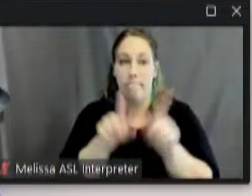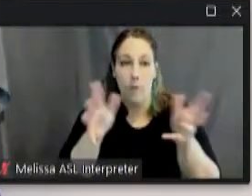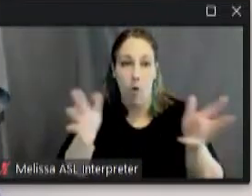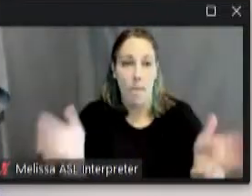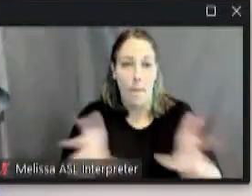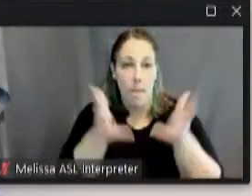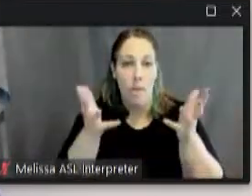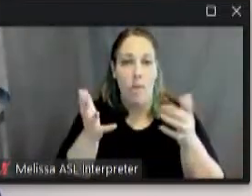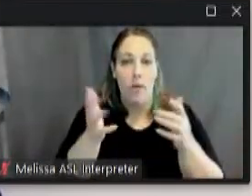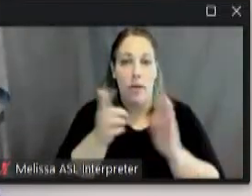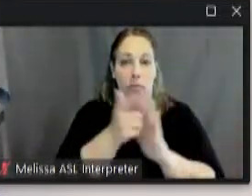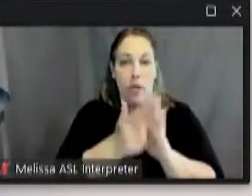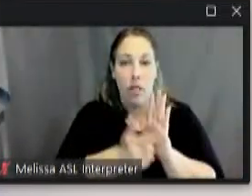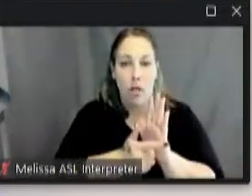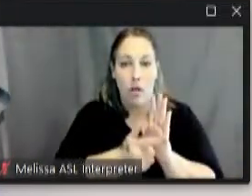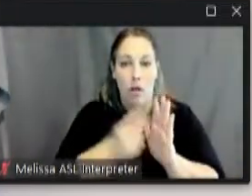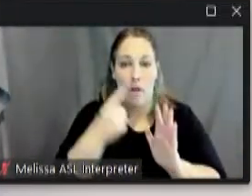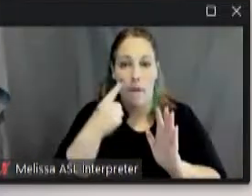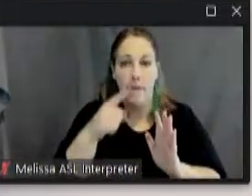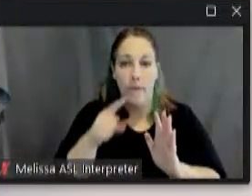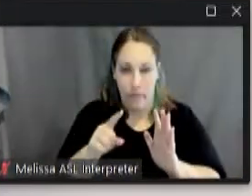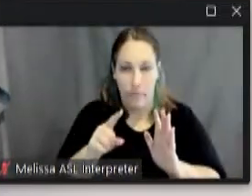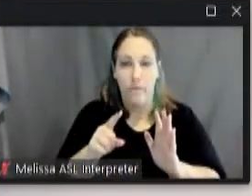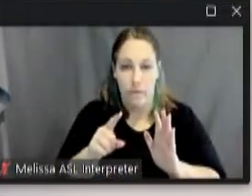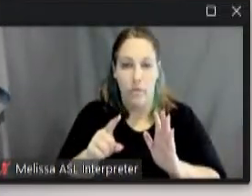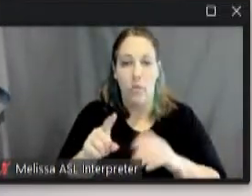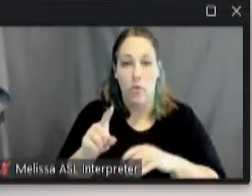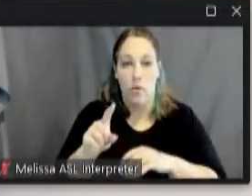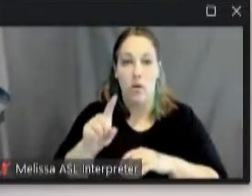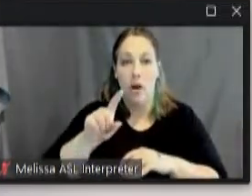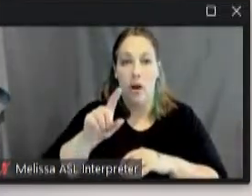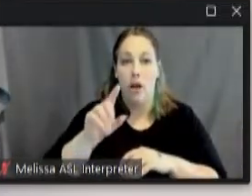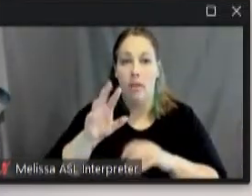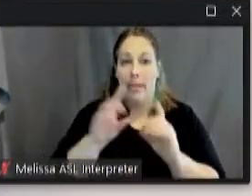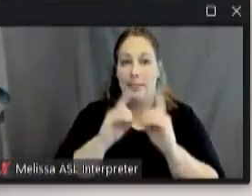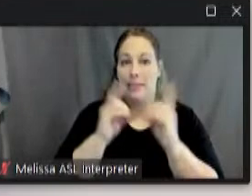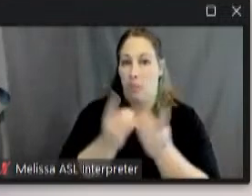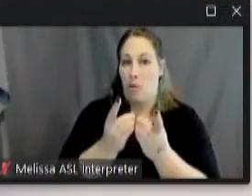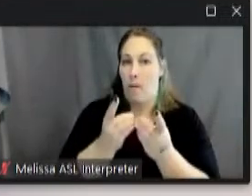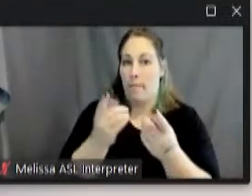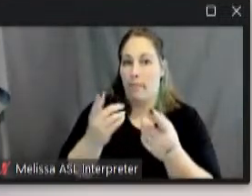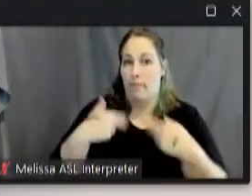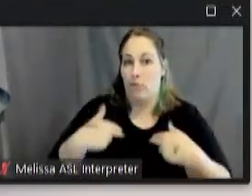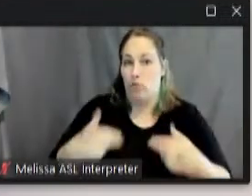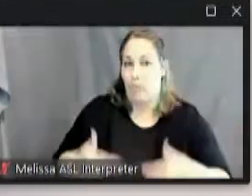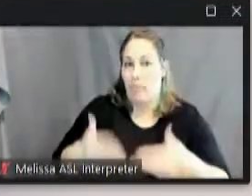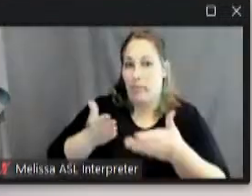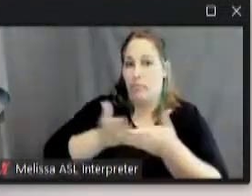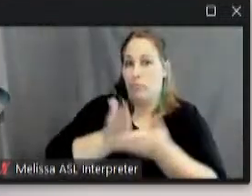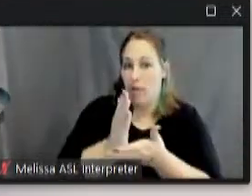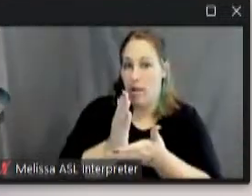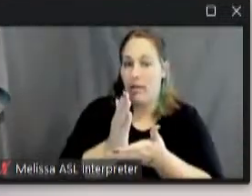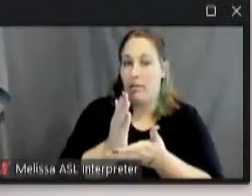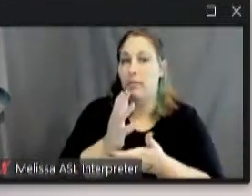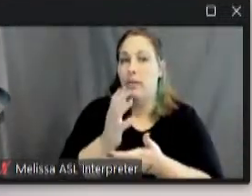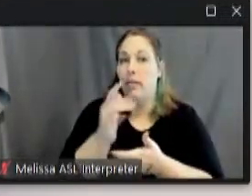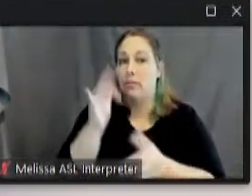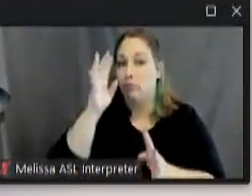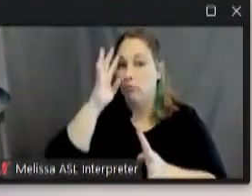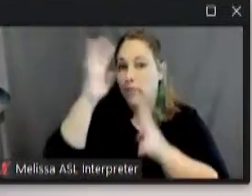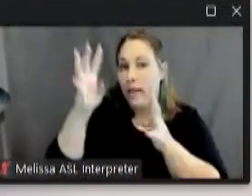social protection, and we're working with the Department of Human Rights that is creating a